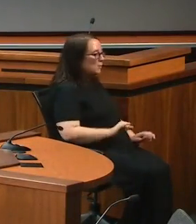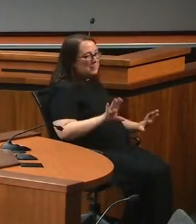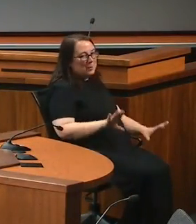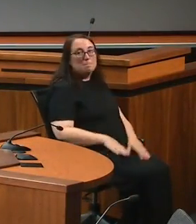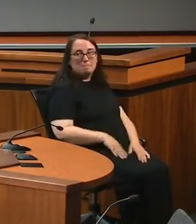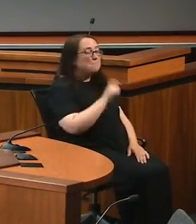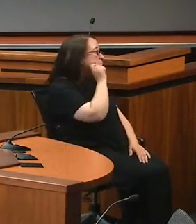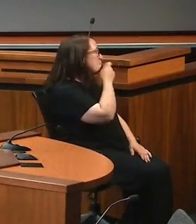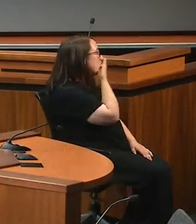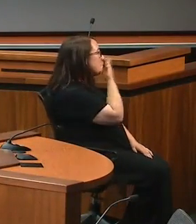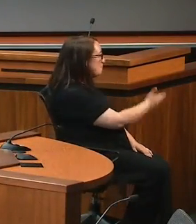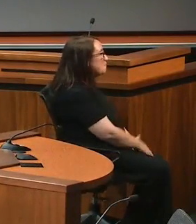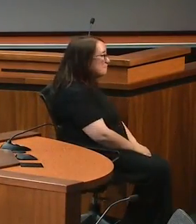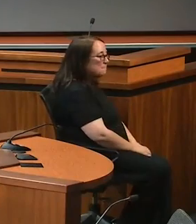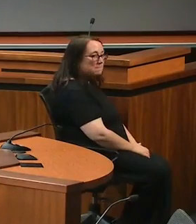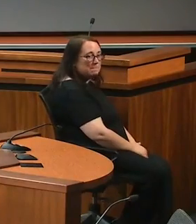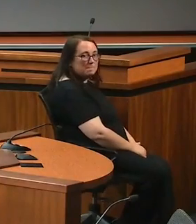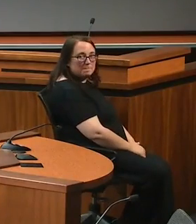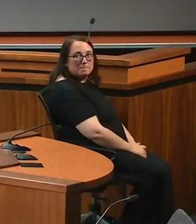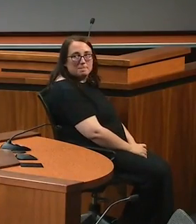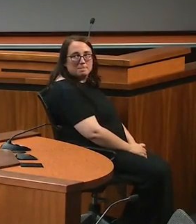That would Cool. be fantastic. Thank All right. you. Thank you.